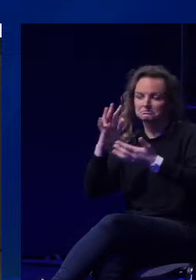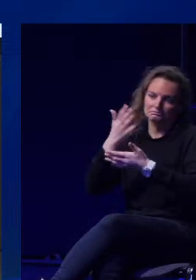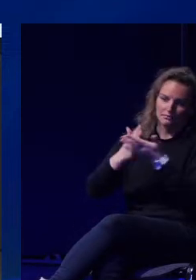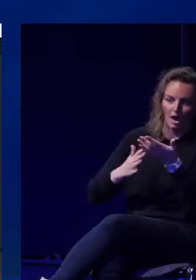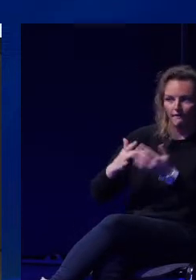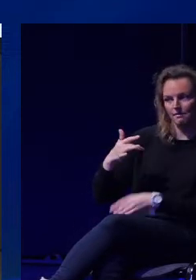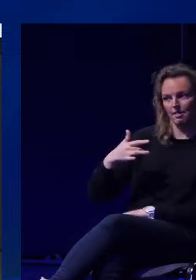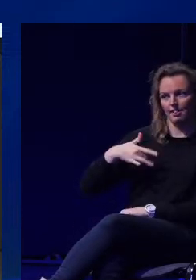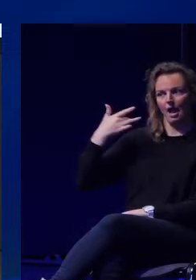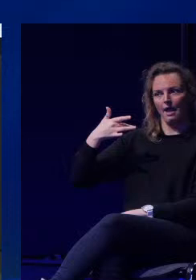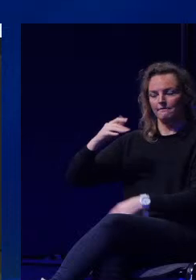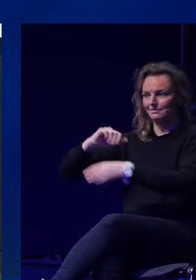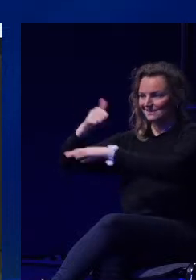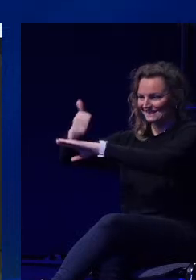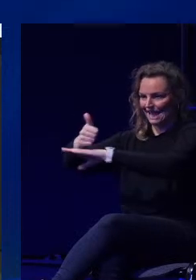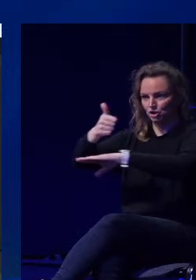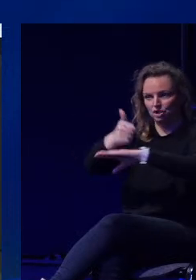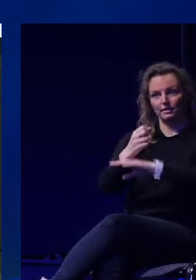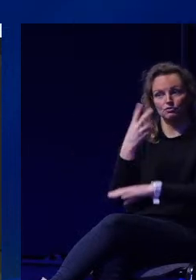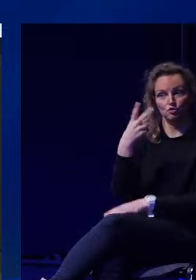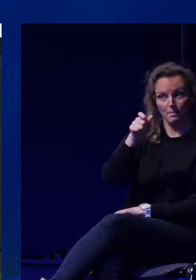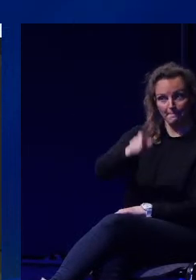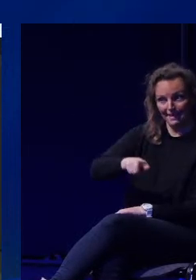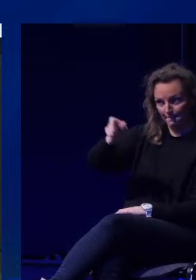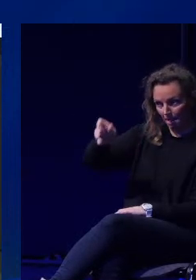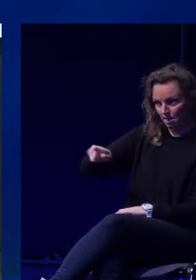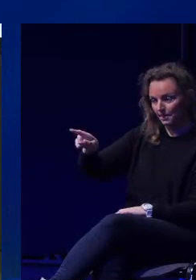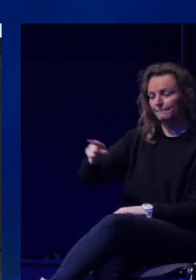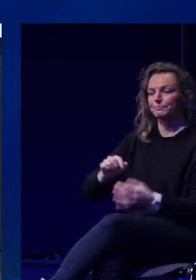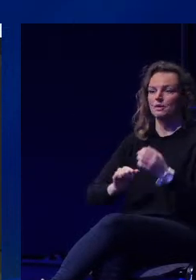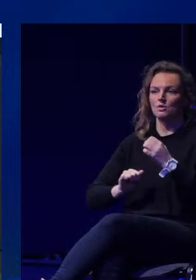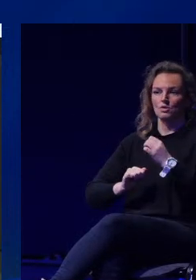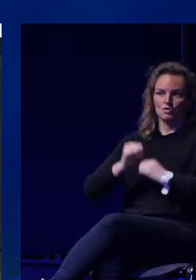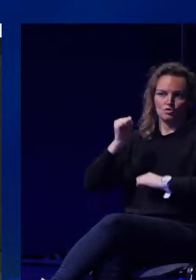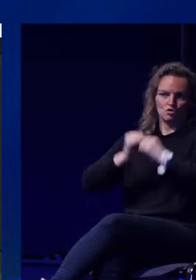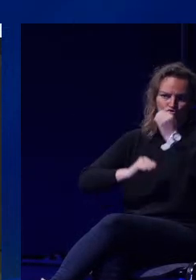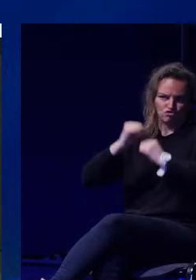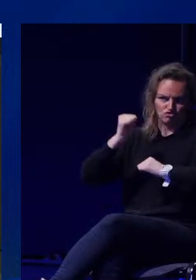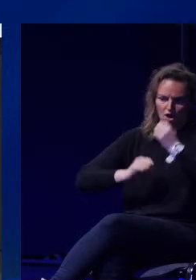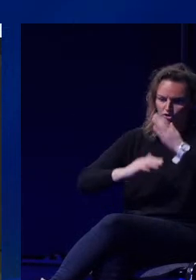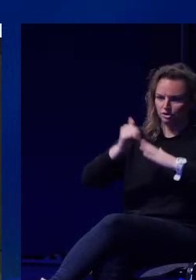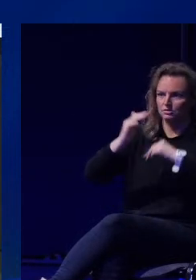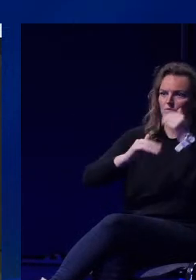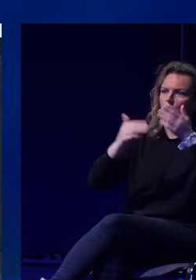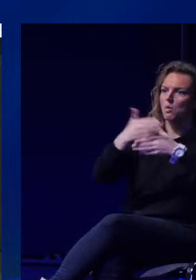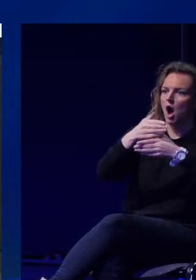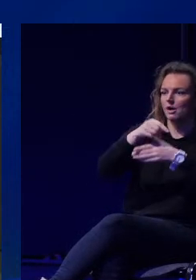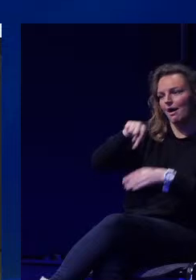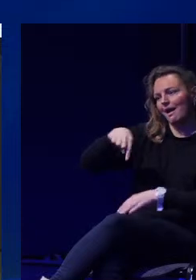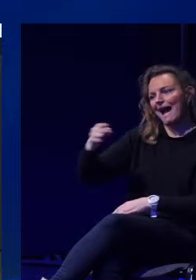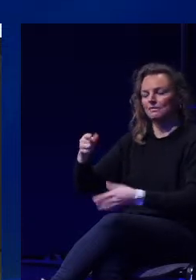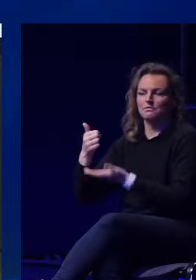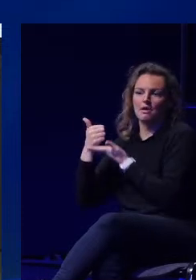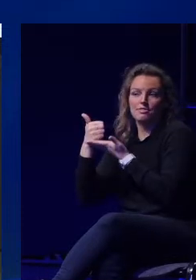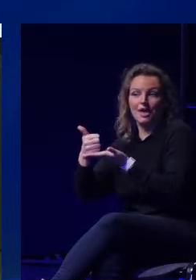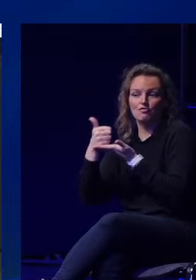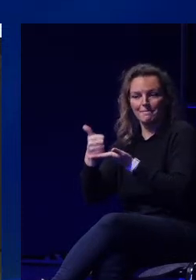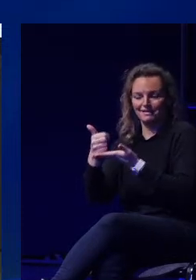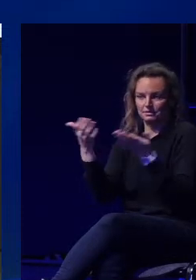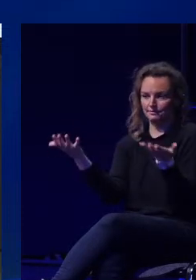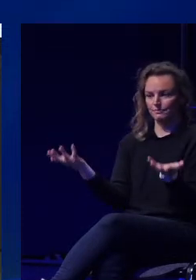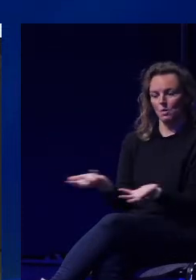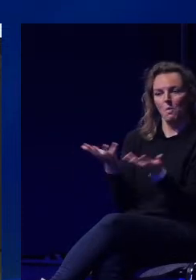a staging of 2 people. It's a construction worker and a therapist in Bangkok, and they're having a little